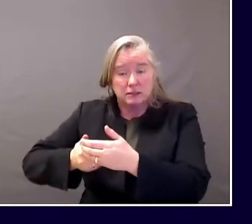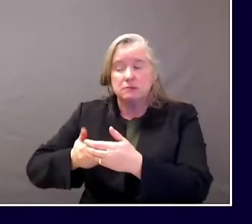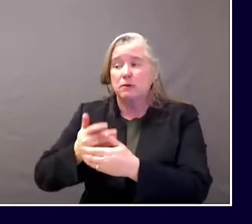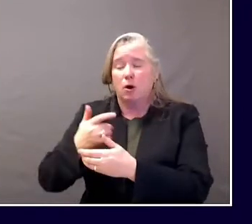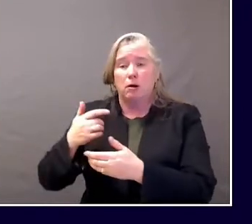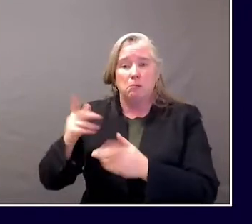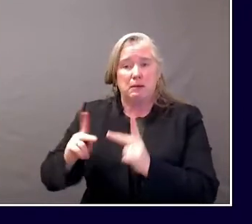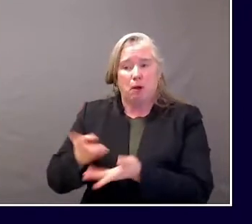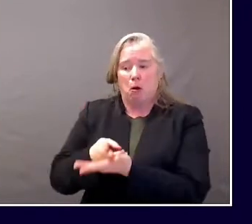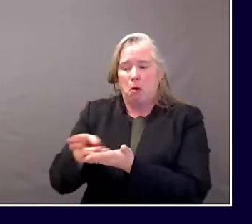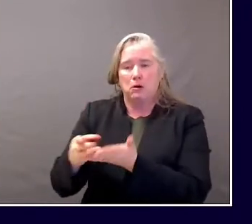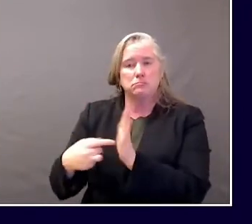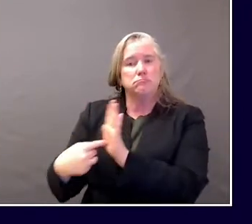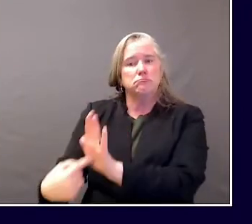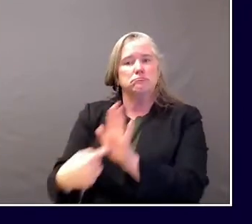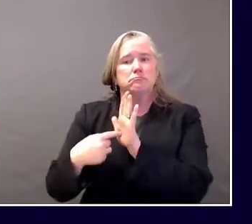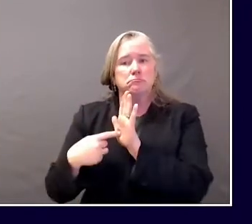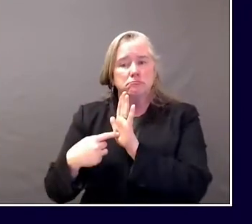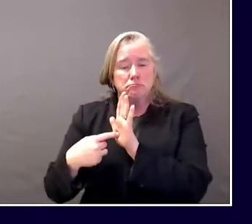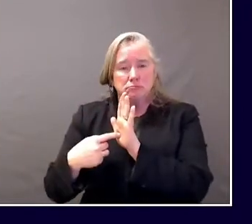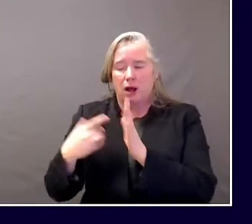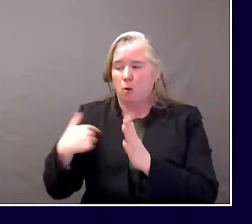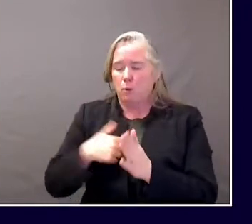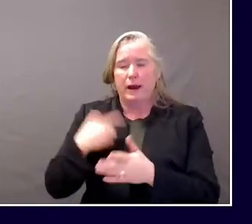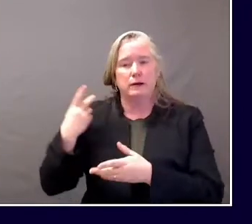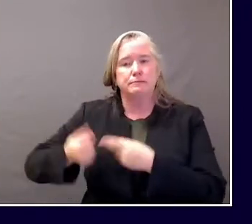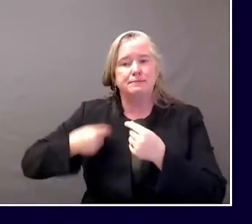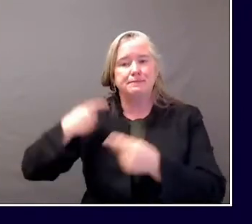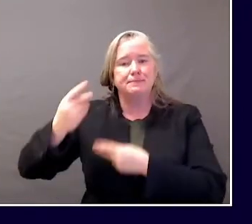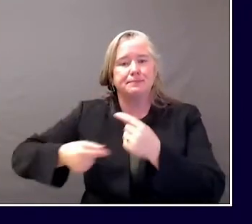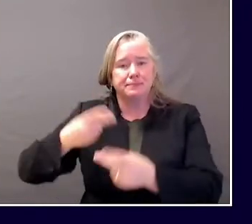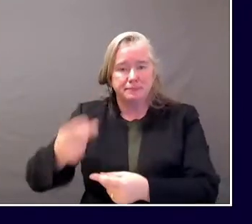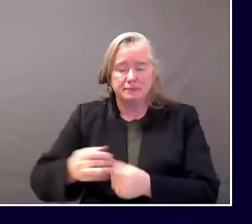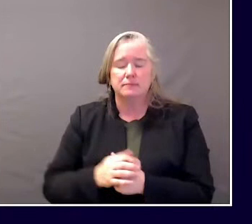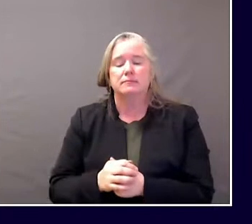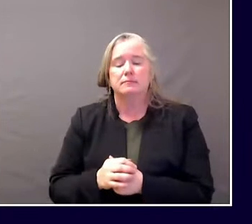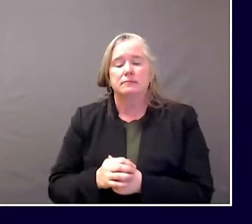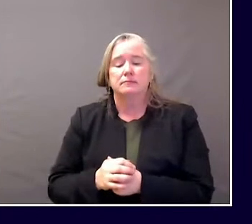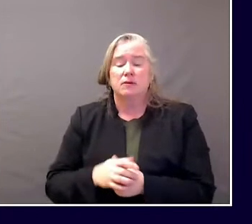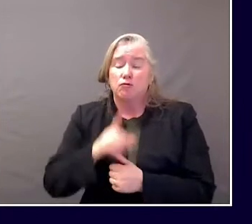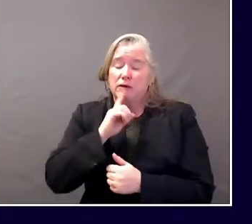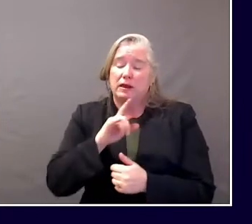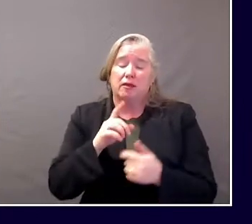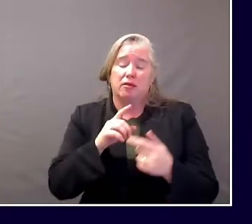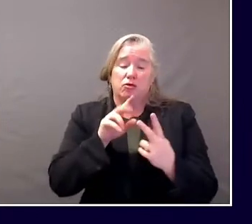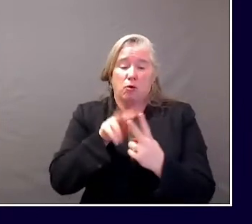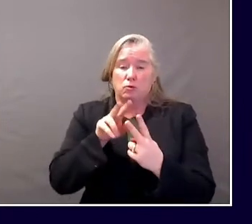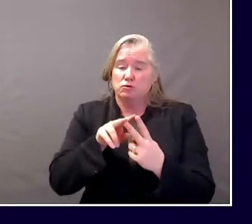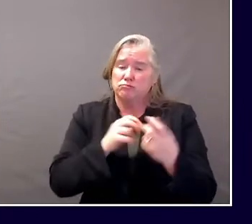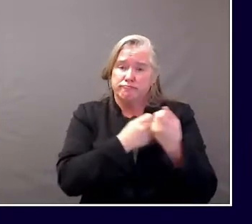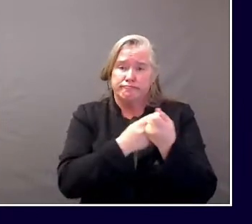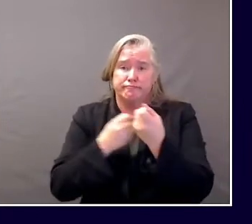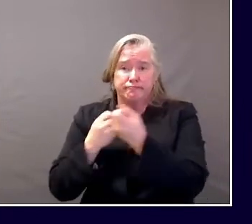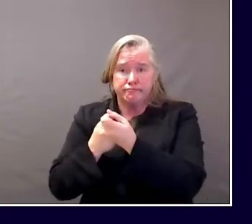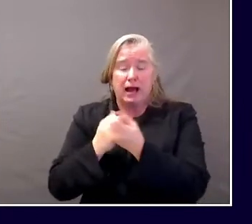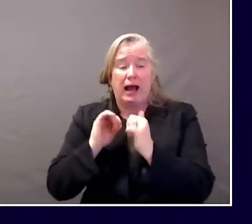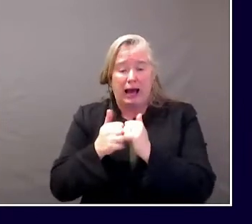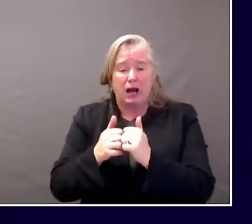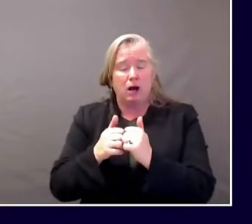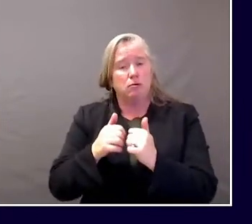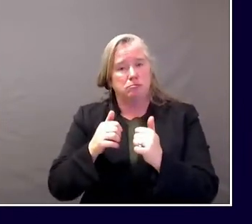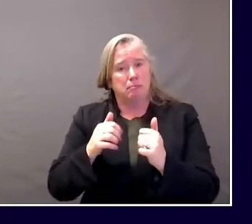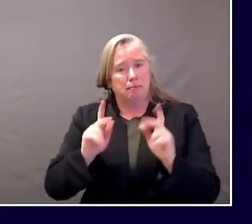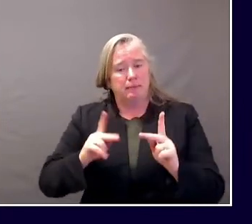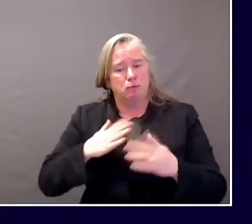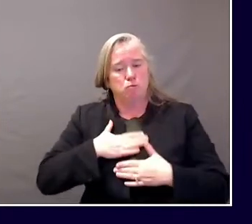transparent and we're working at a good clip. Those to me are the two foundational principles to getting high uptake. I think because